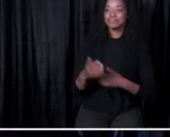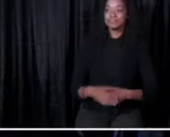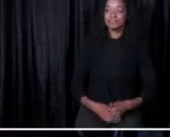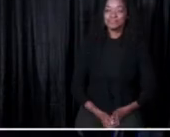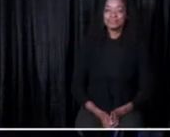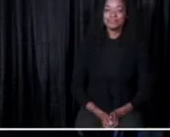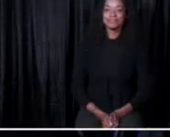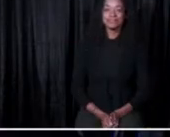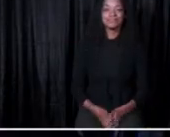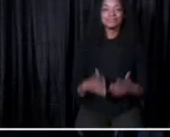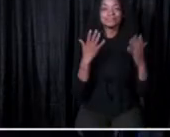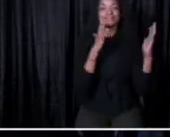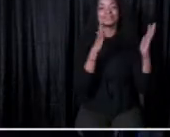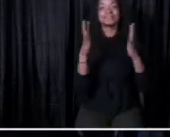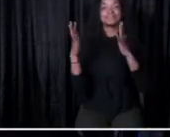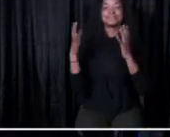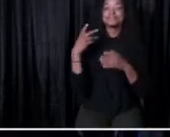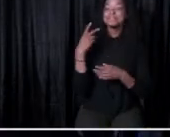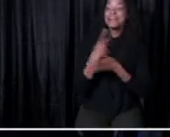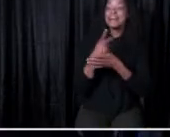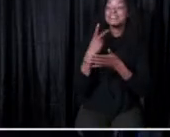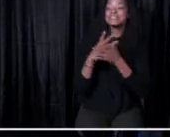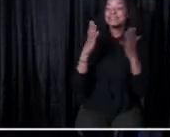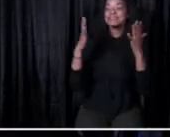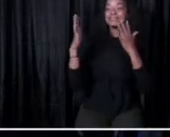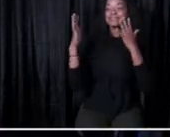master's degrees recipients. Yes.